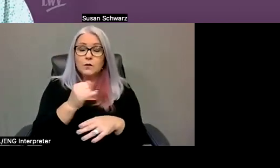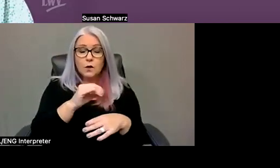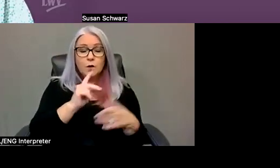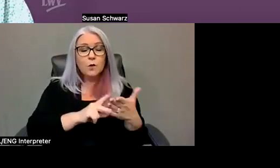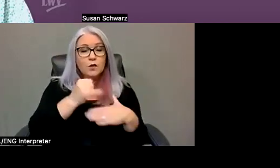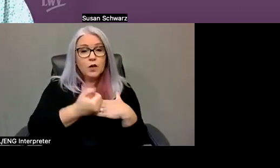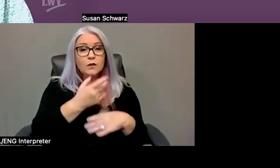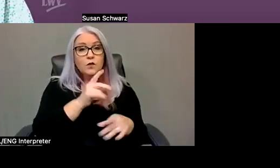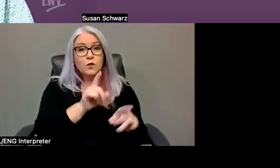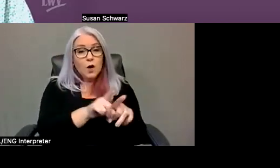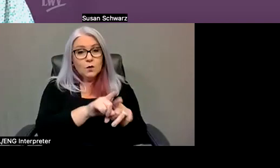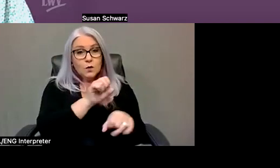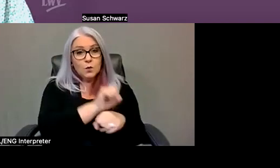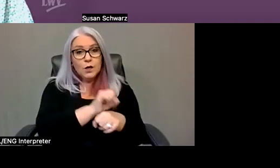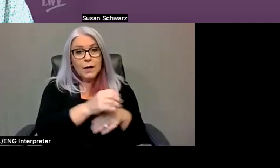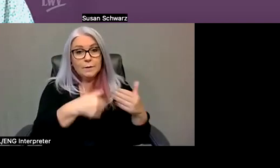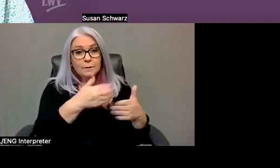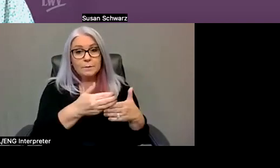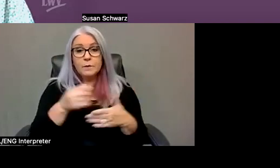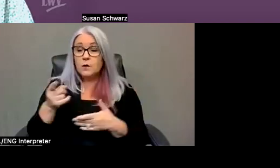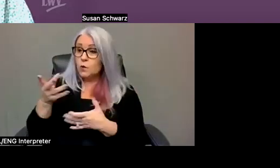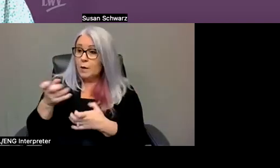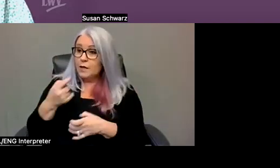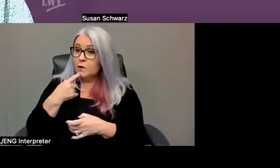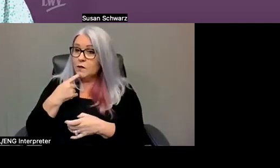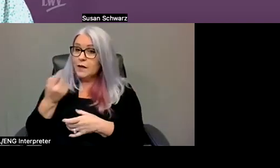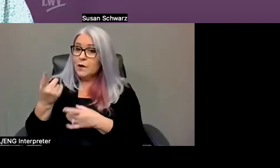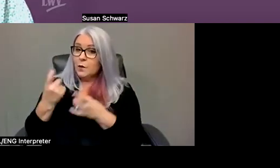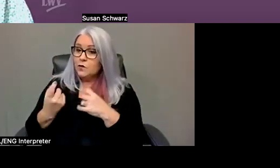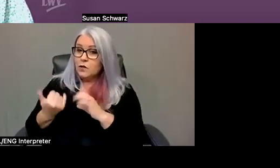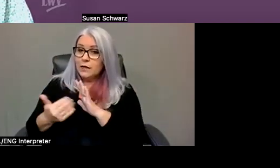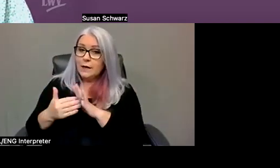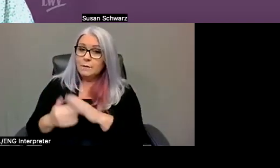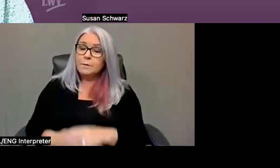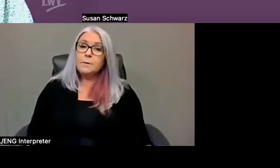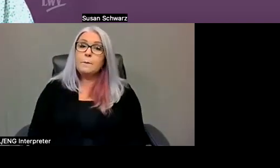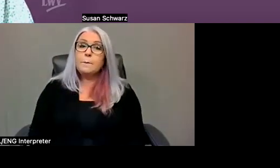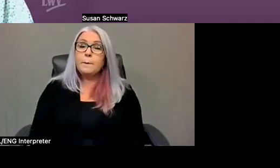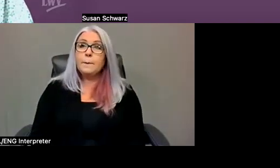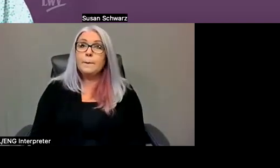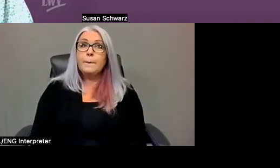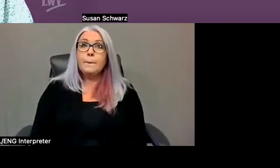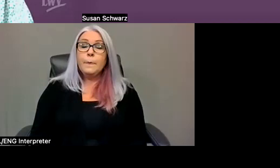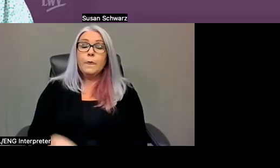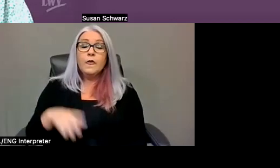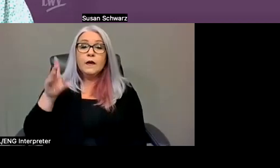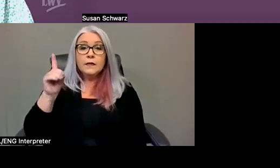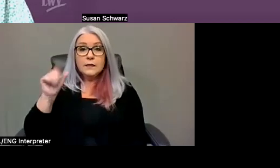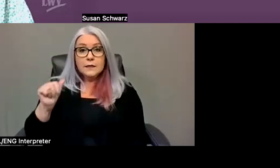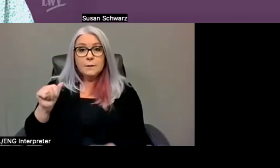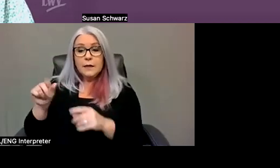Thank you. Mr. Rossillo, would you like me to repeat the question? Yes, please. Okay. The disability community is said to be